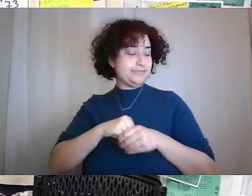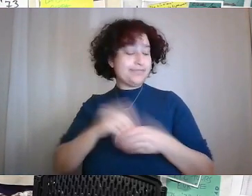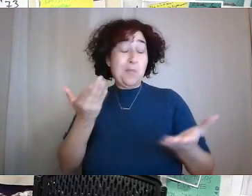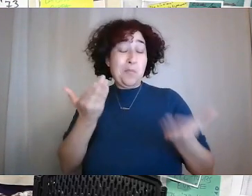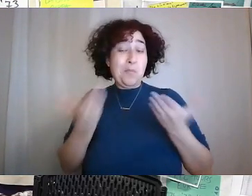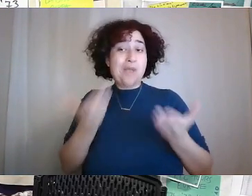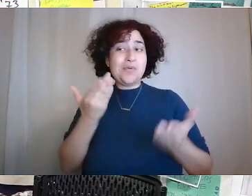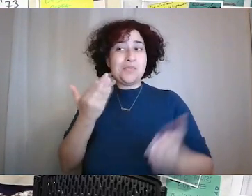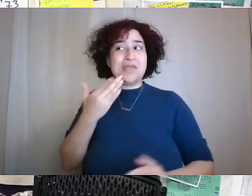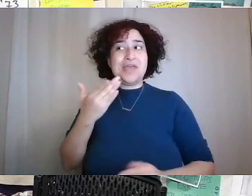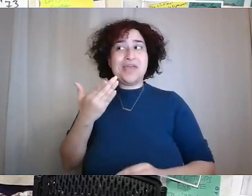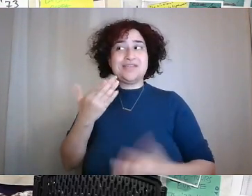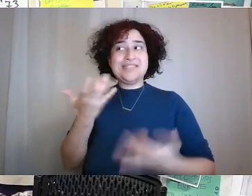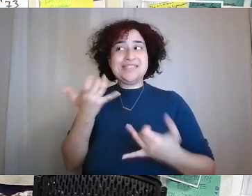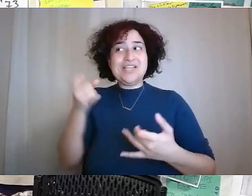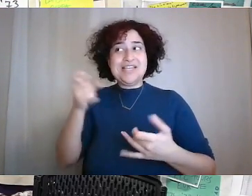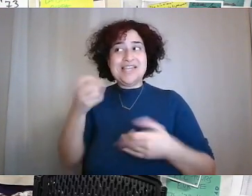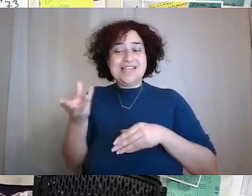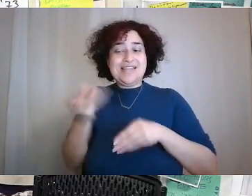still.